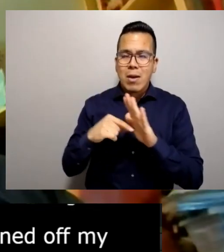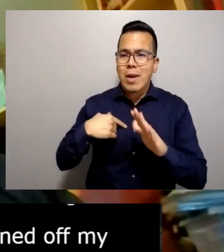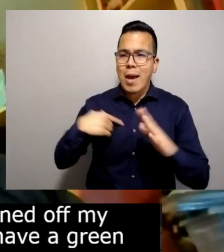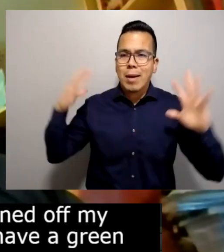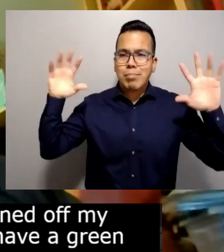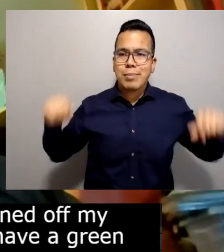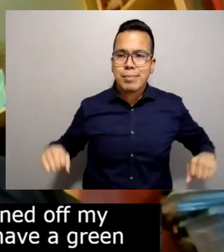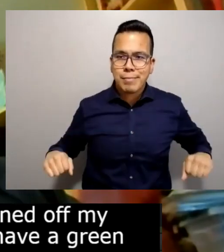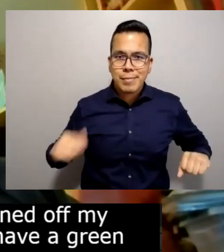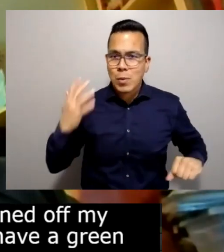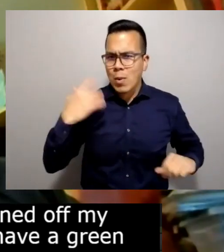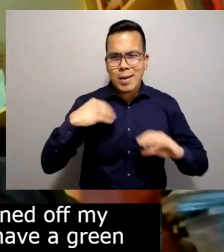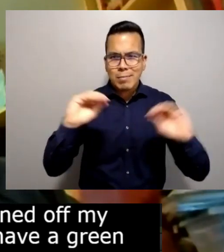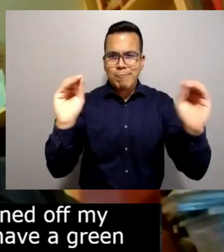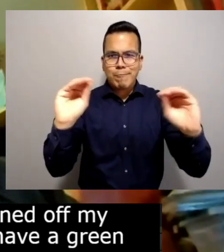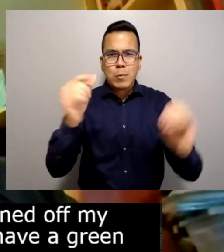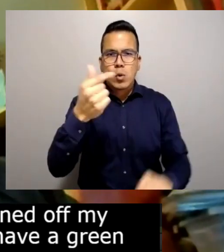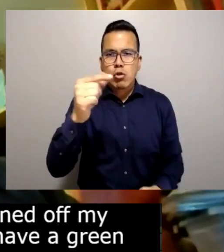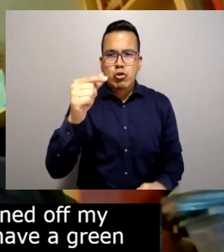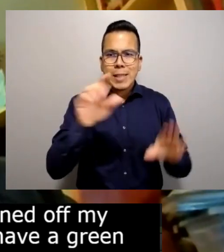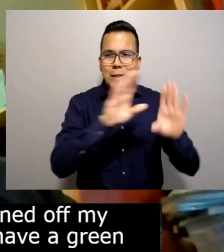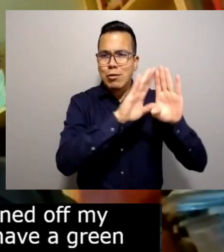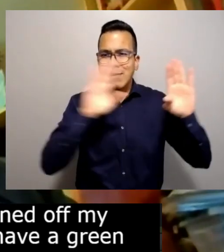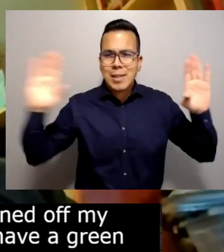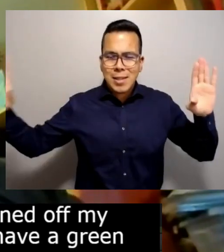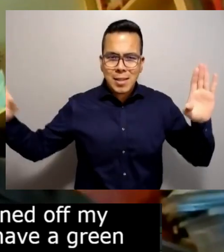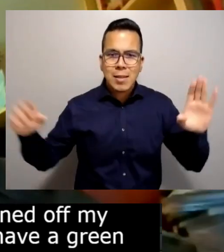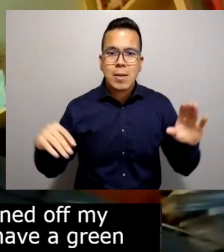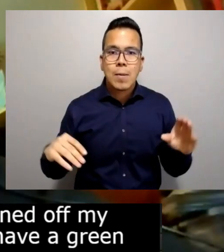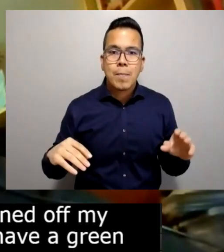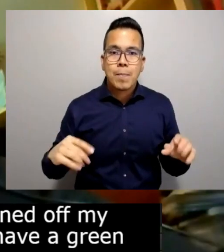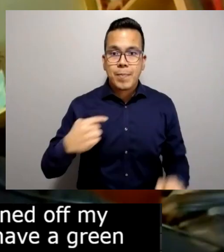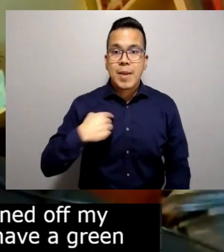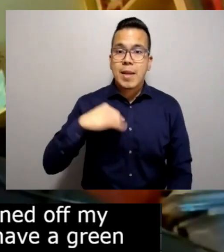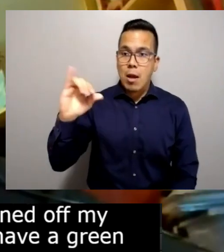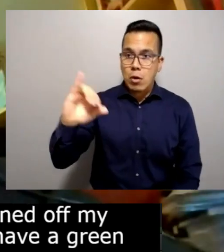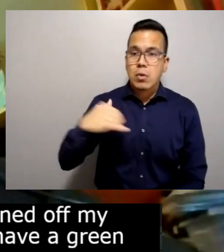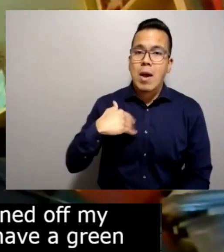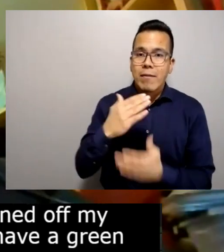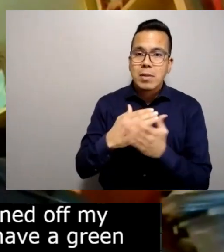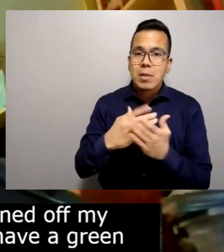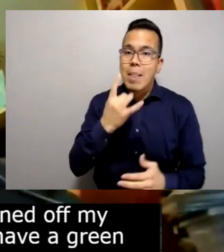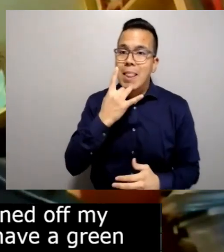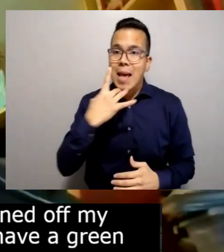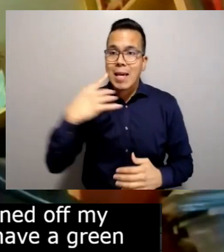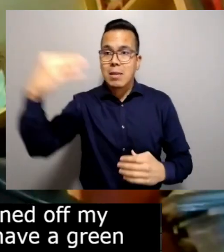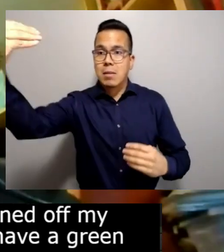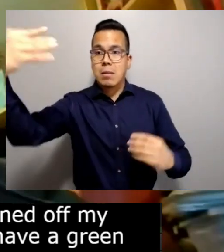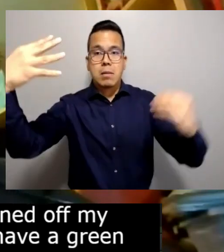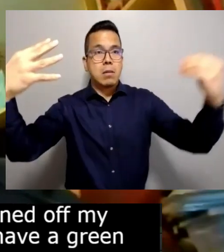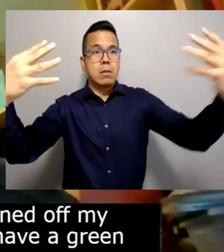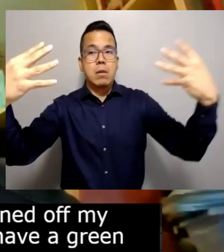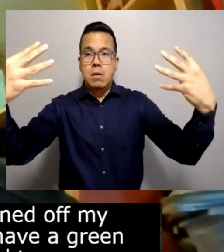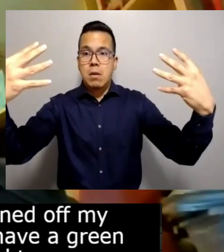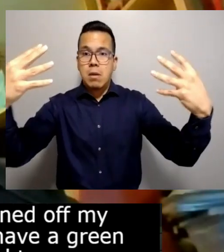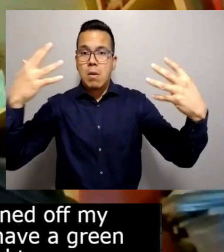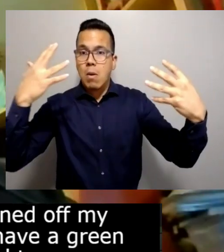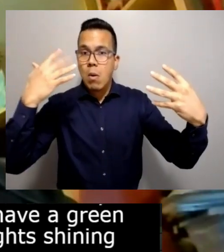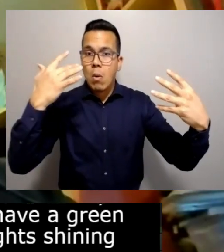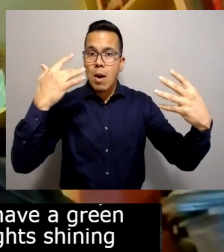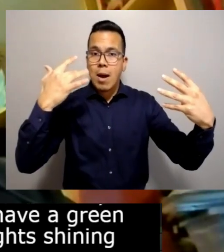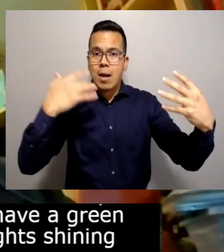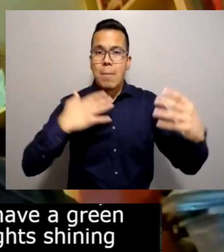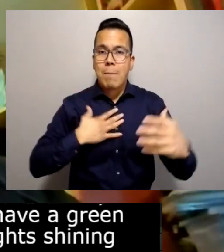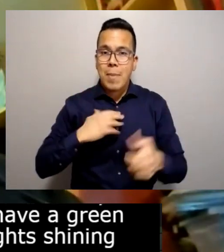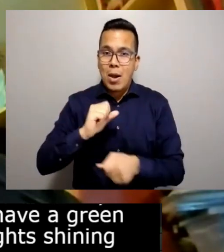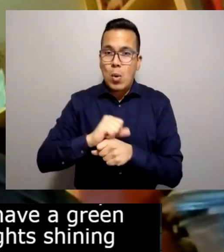I also have a couple of lights shining on me, because my workspace